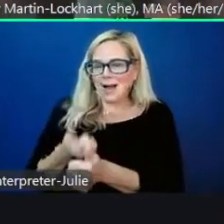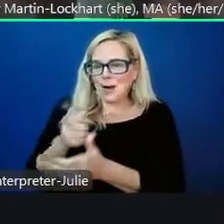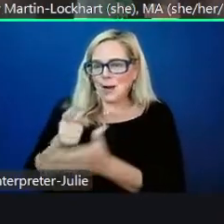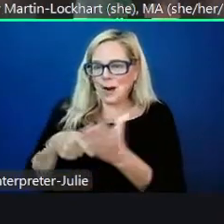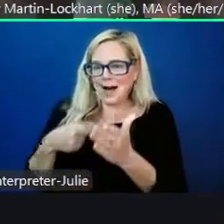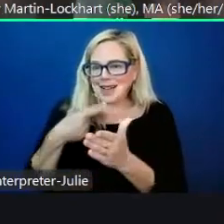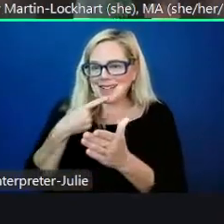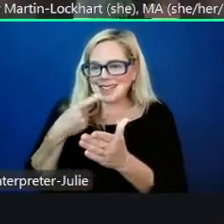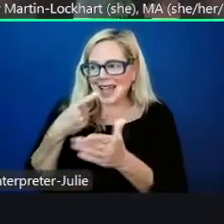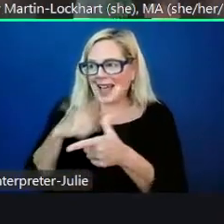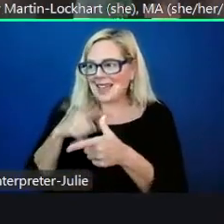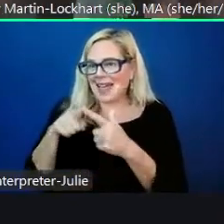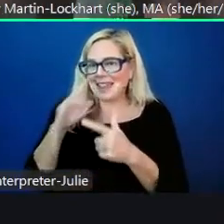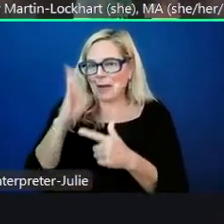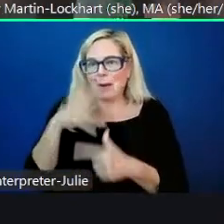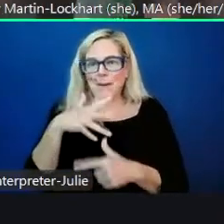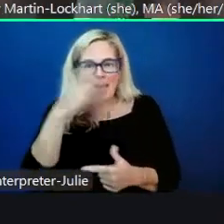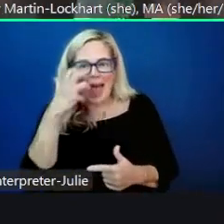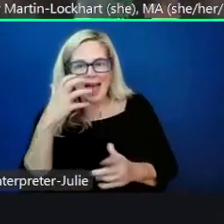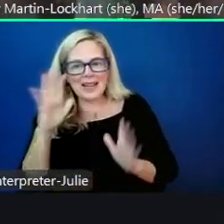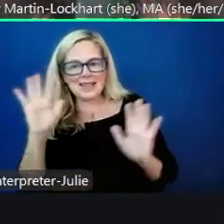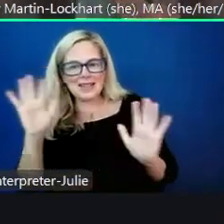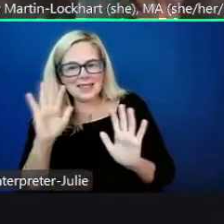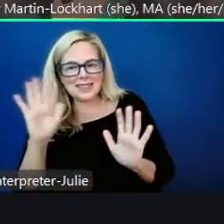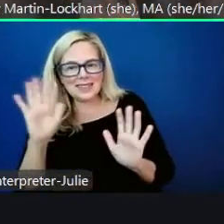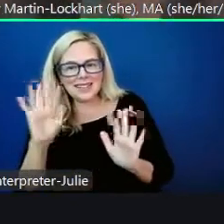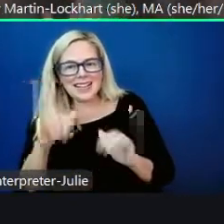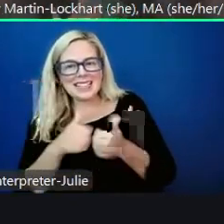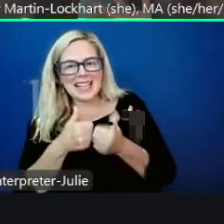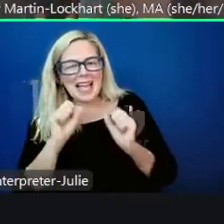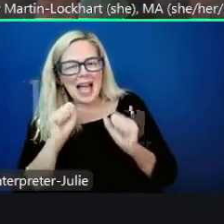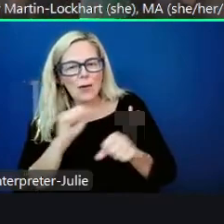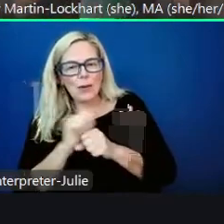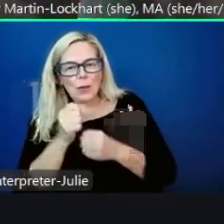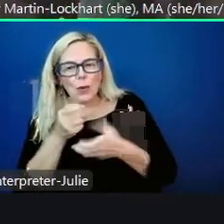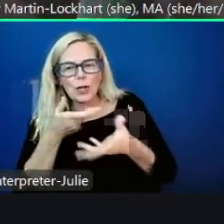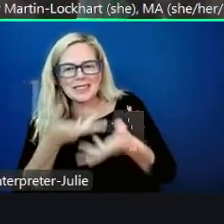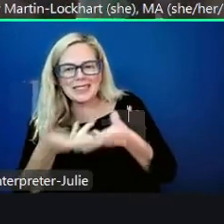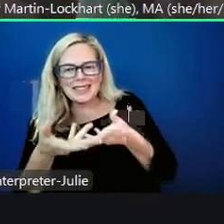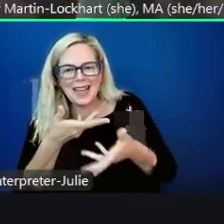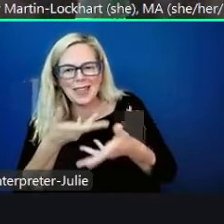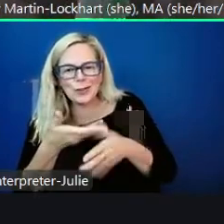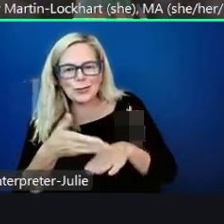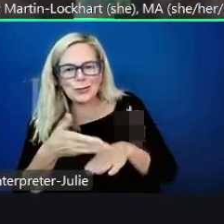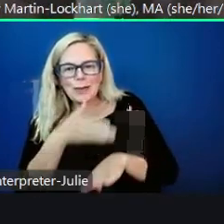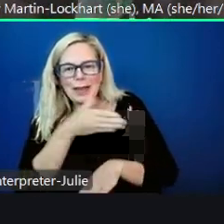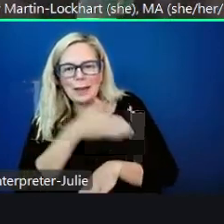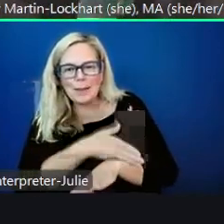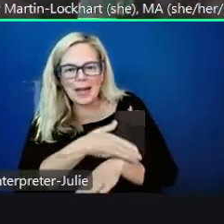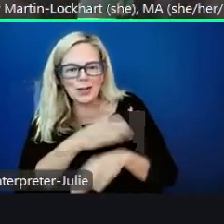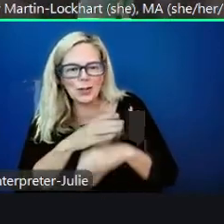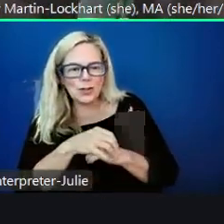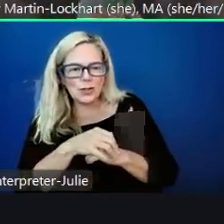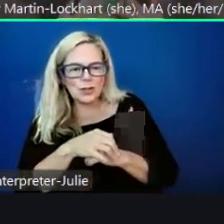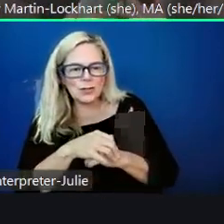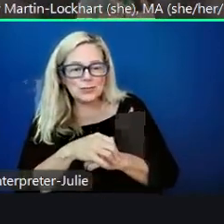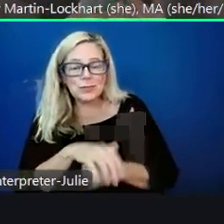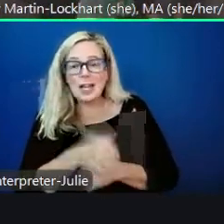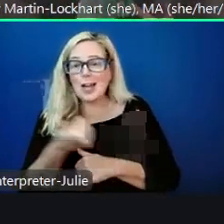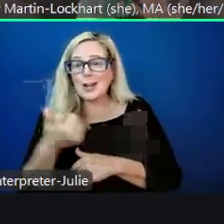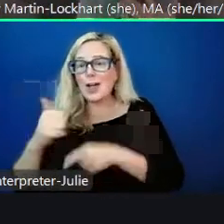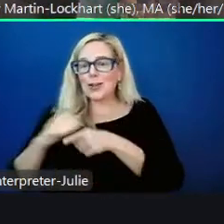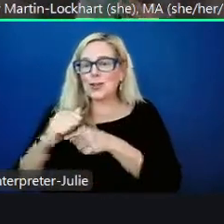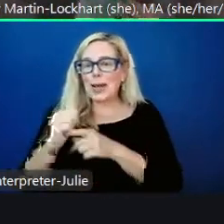they're failing you. It's like, how can we work together to make this better? A different trainee told me I once